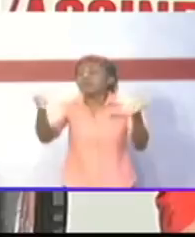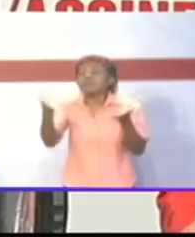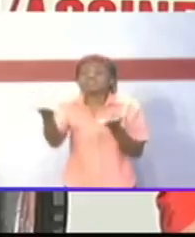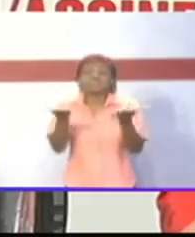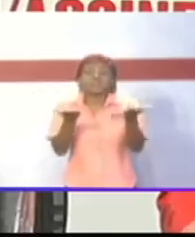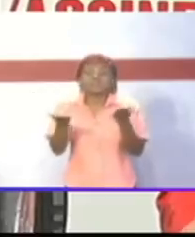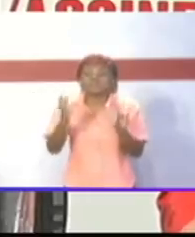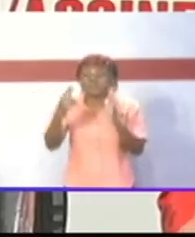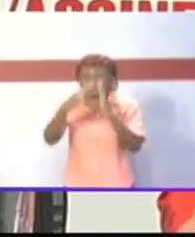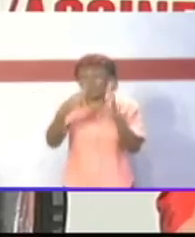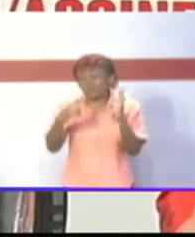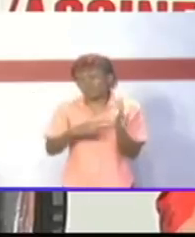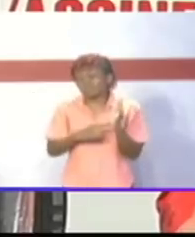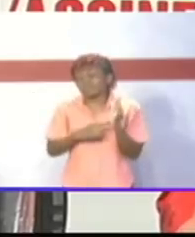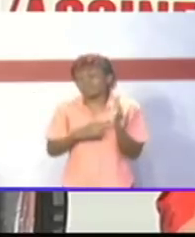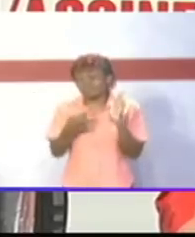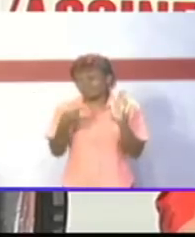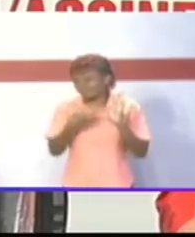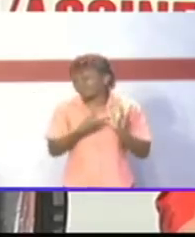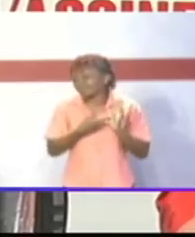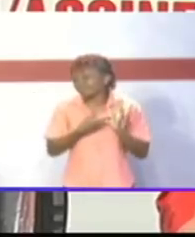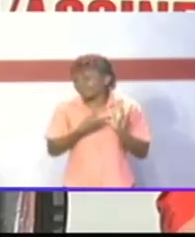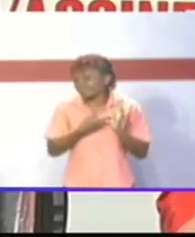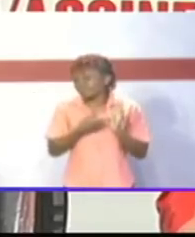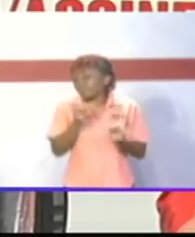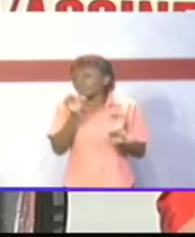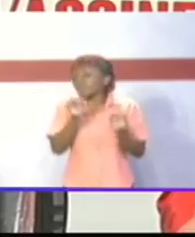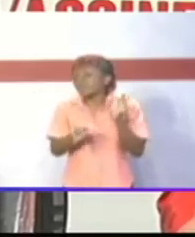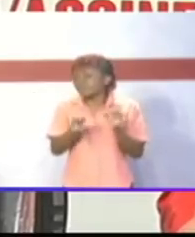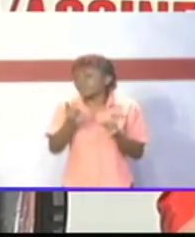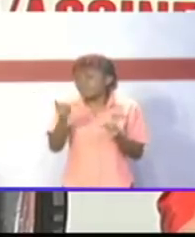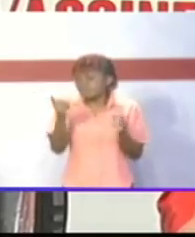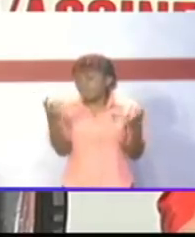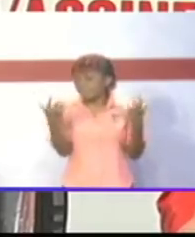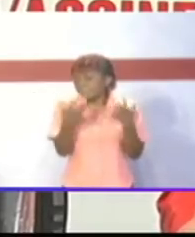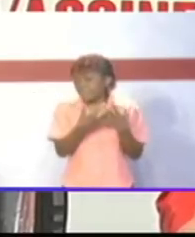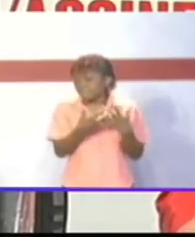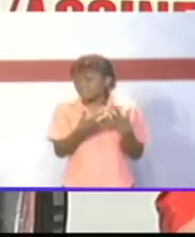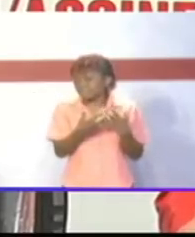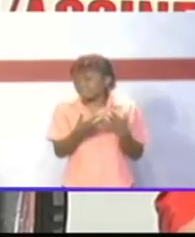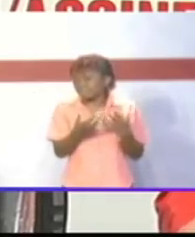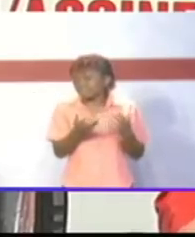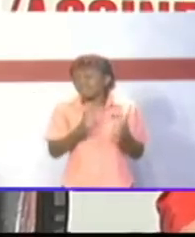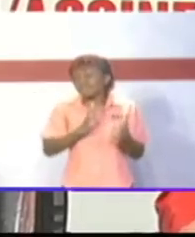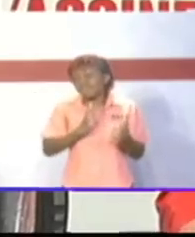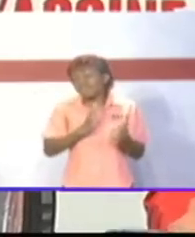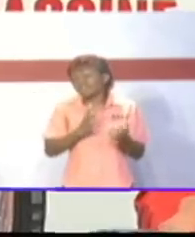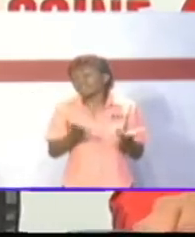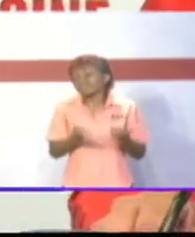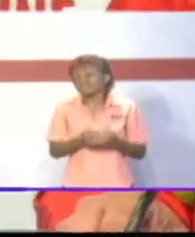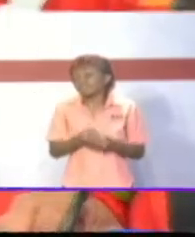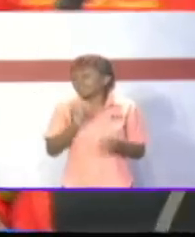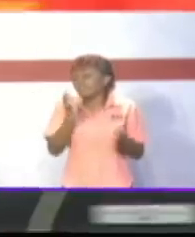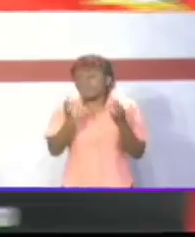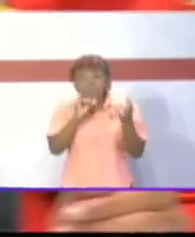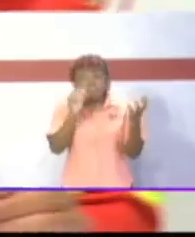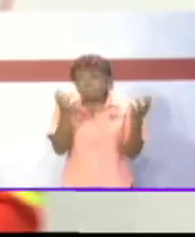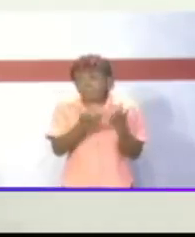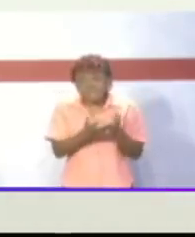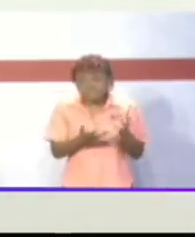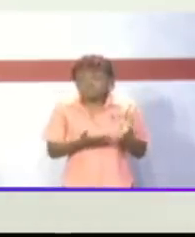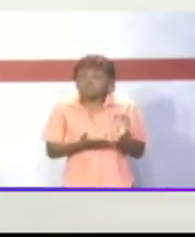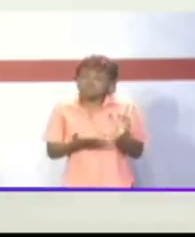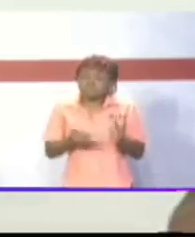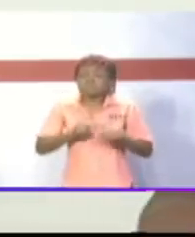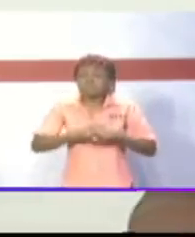And I have cleared that with the permanent secretary. Thank you very much, Minister. We go to Express for a